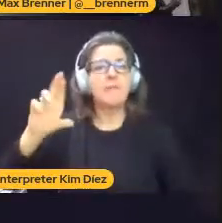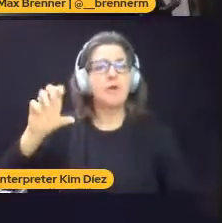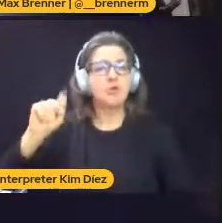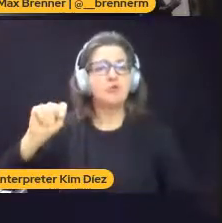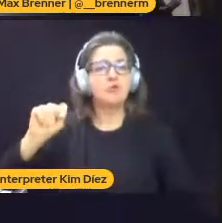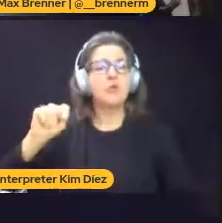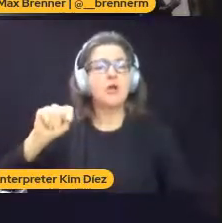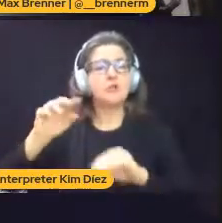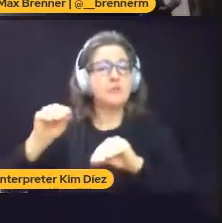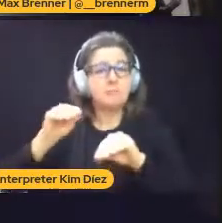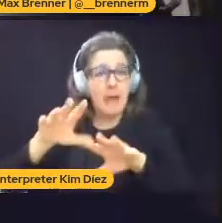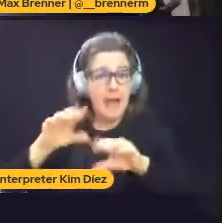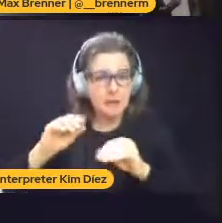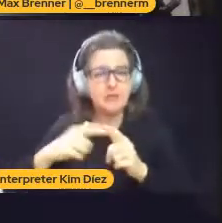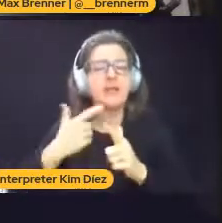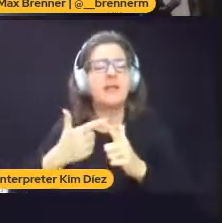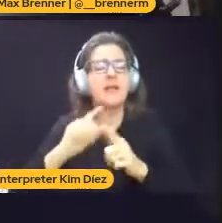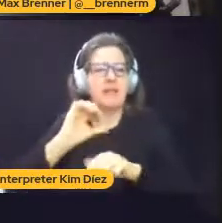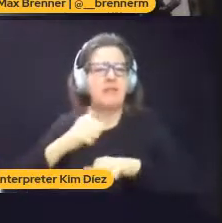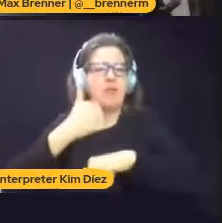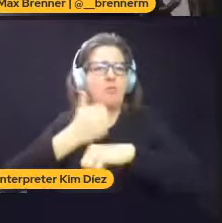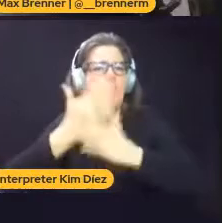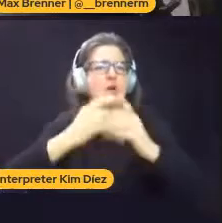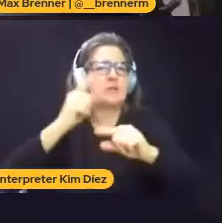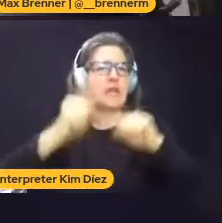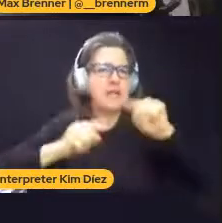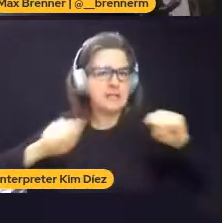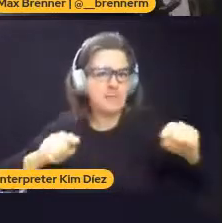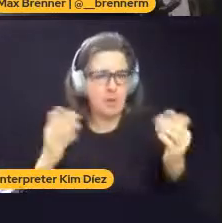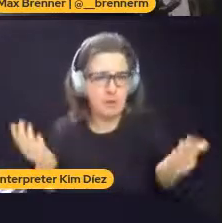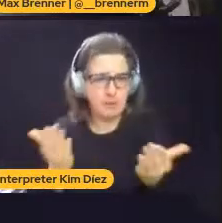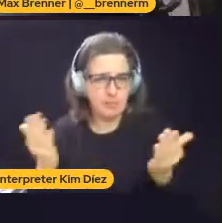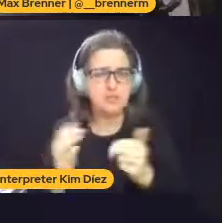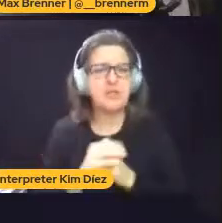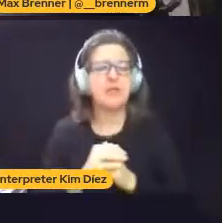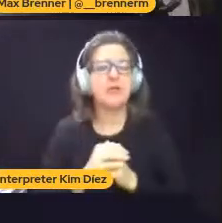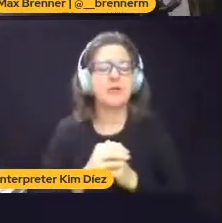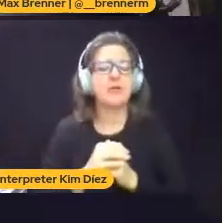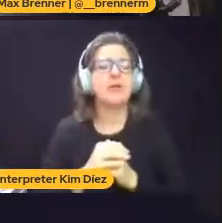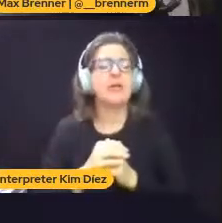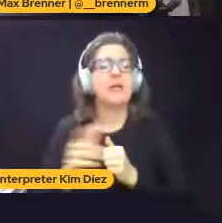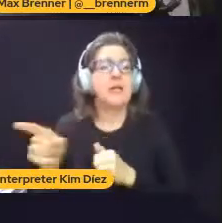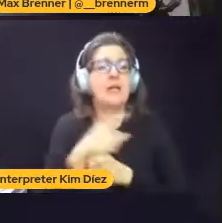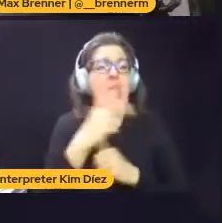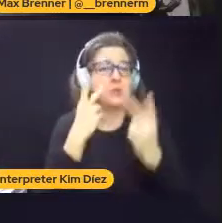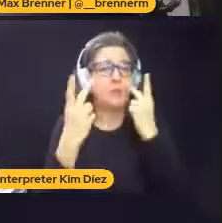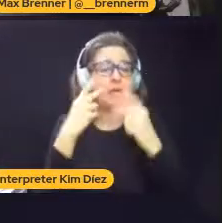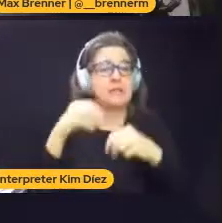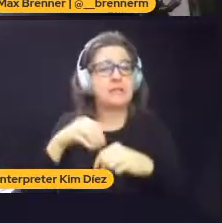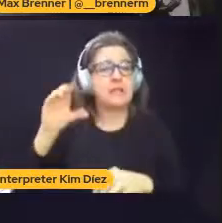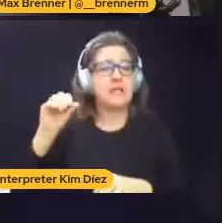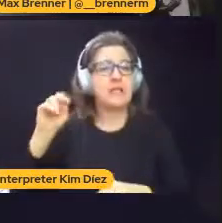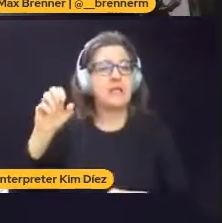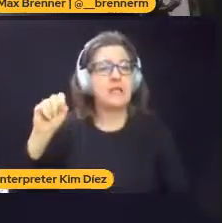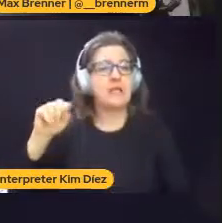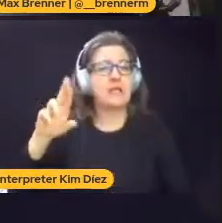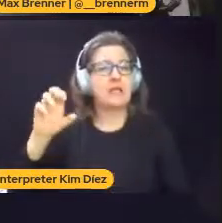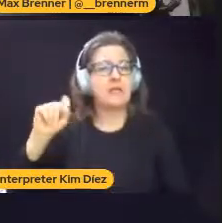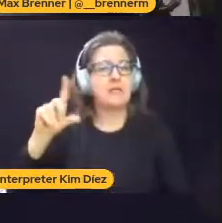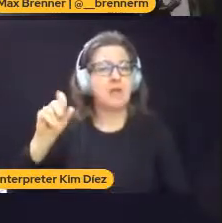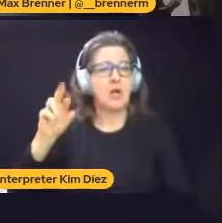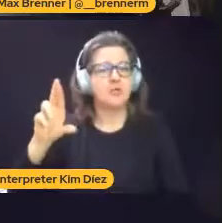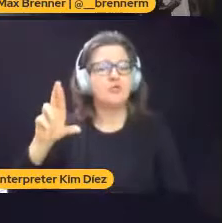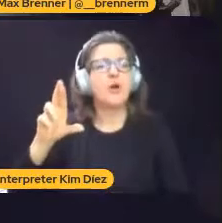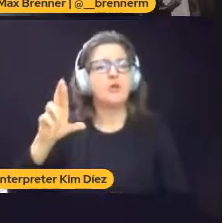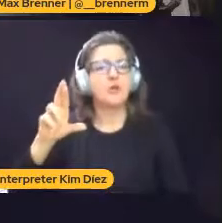And then we are setting some variables here. As you can see in the constructor, we passed an options object